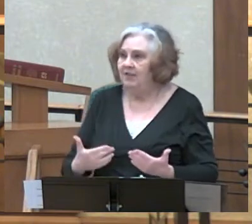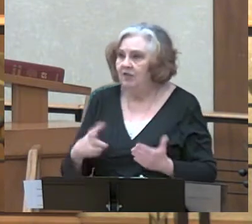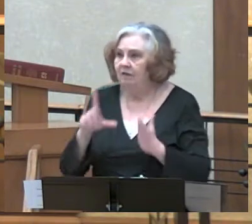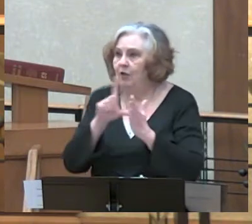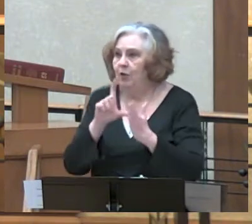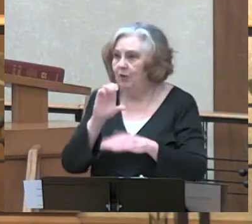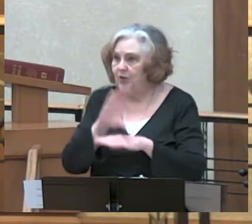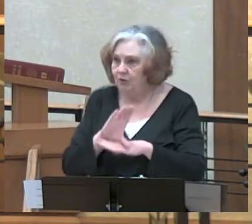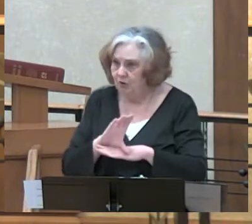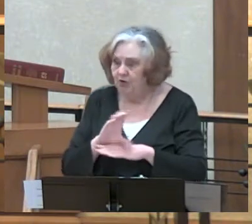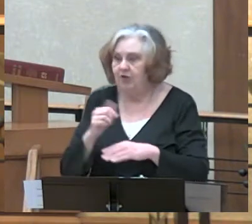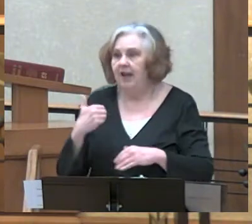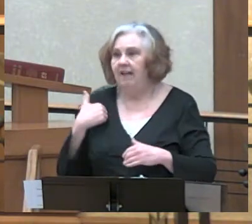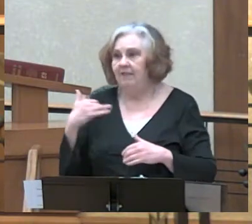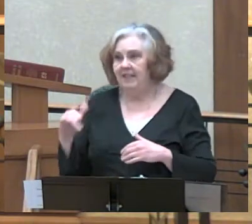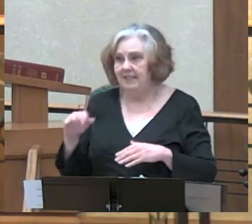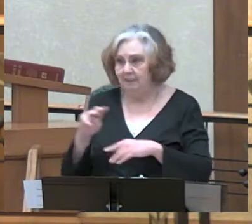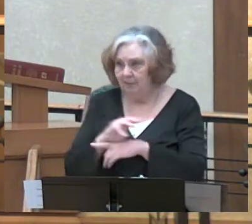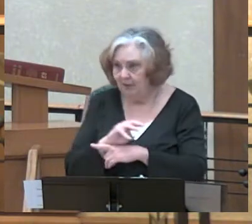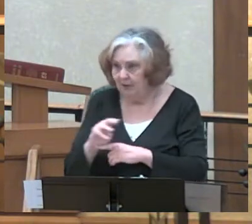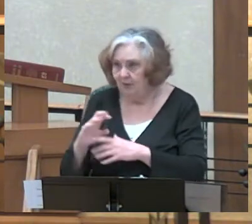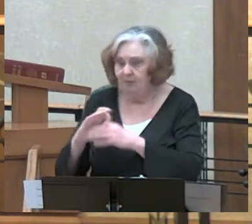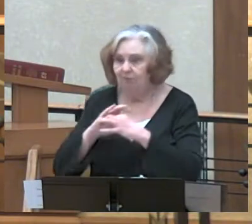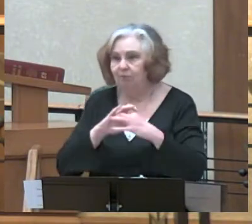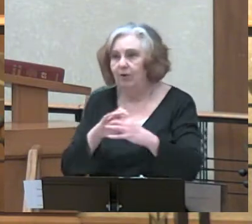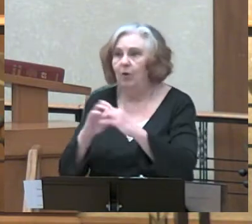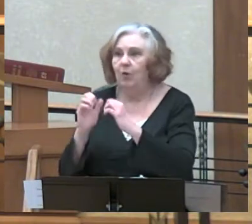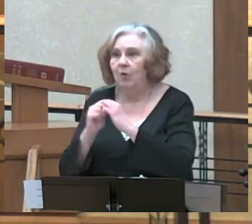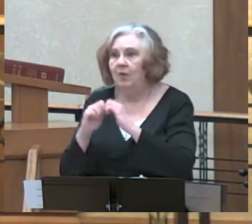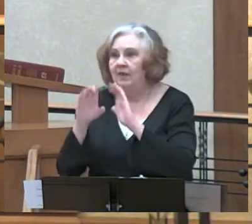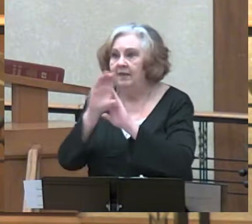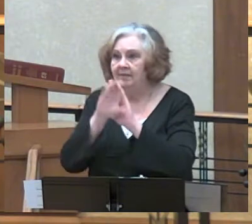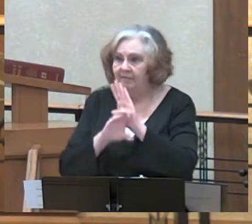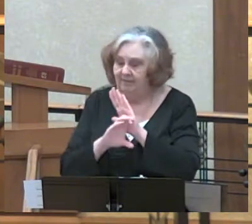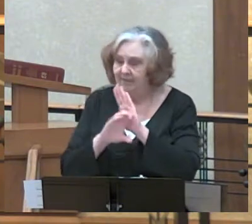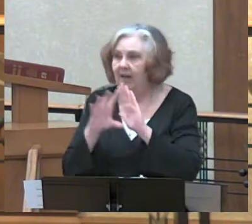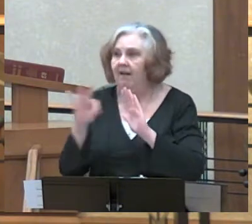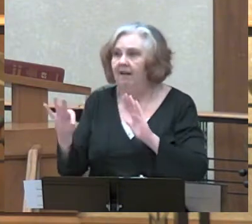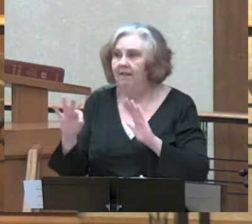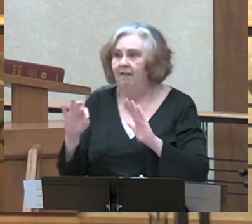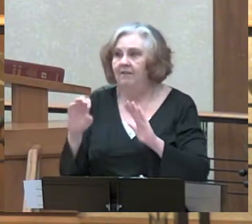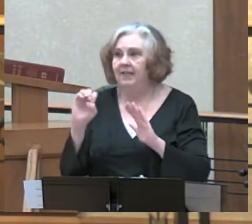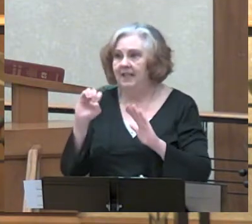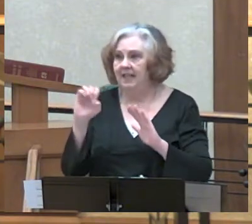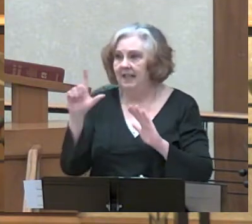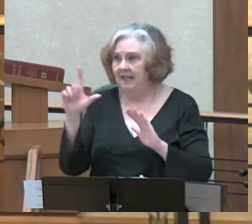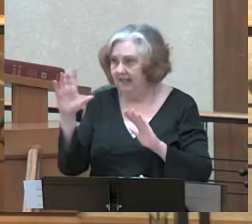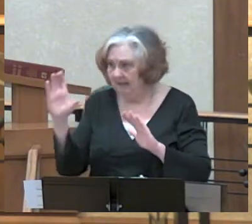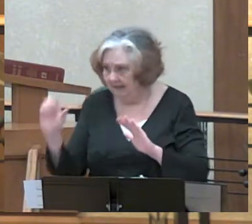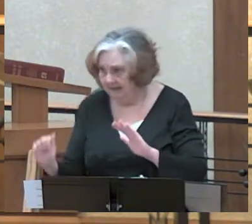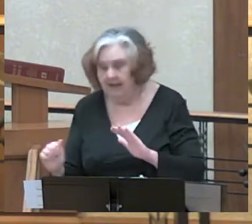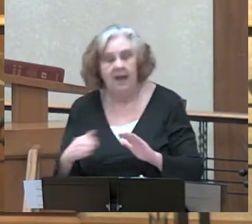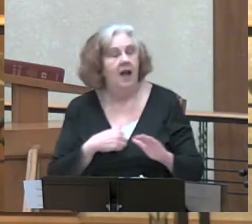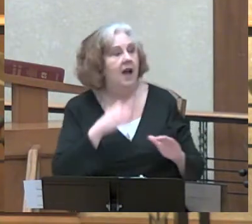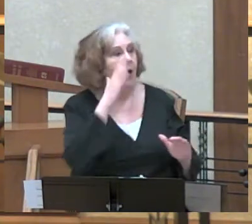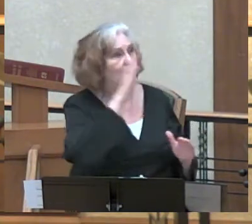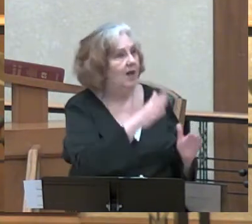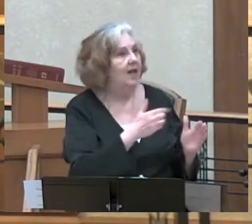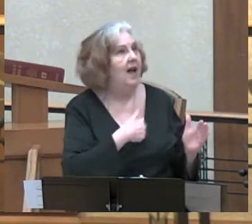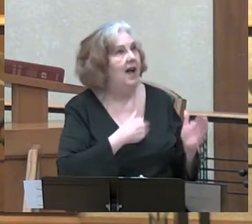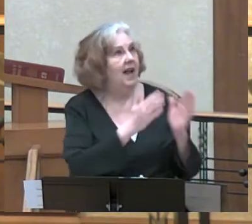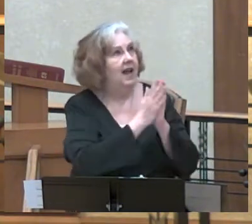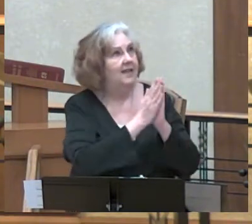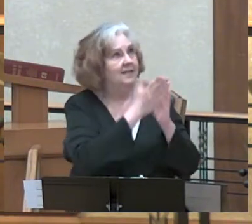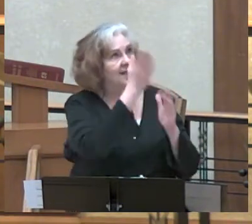Will you carry out this ministry in harmony with the constitutions of the Evangelical Lutheran Church in America? I will, and I ask God to help